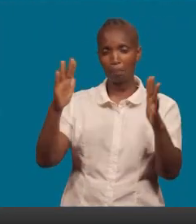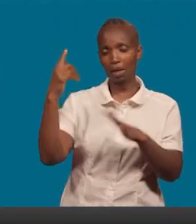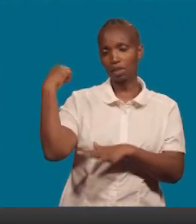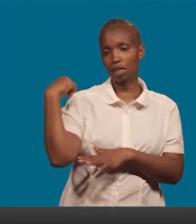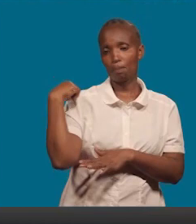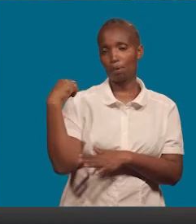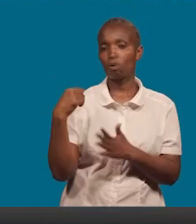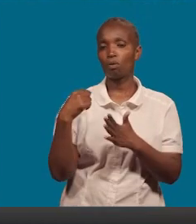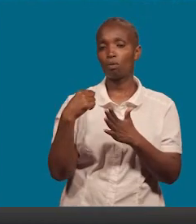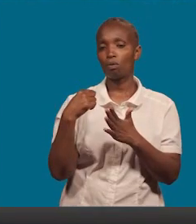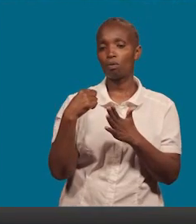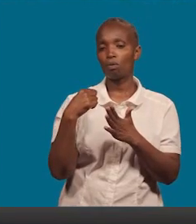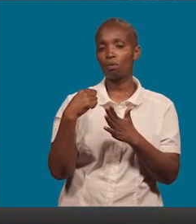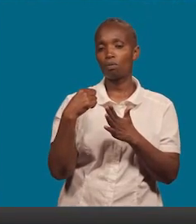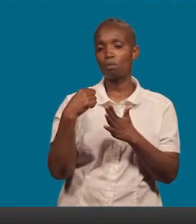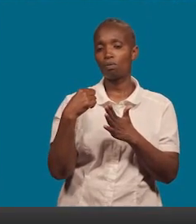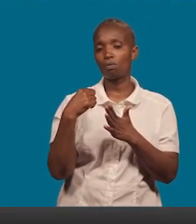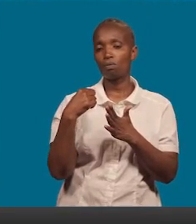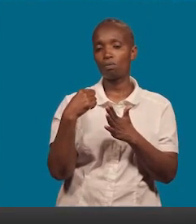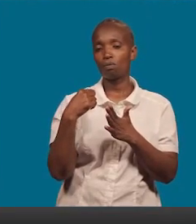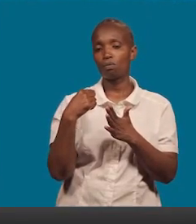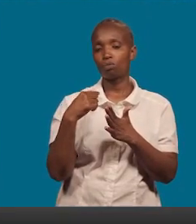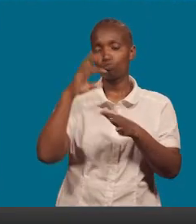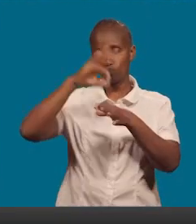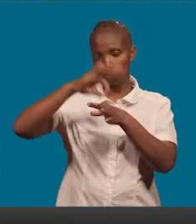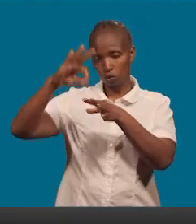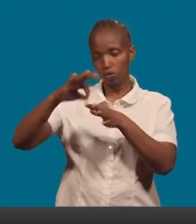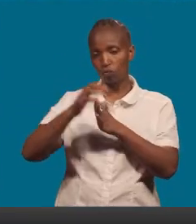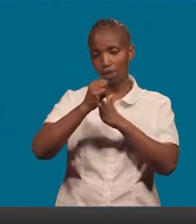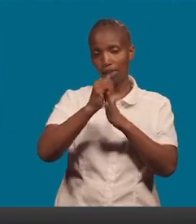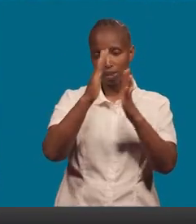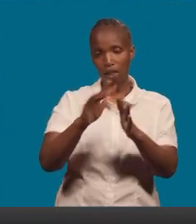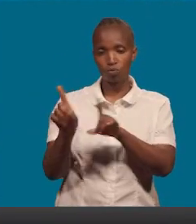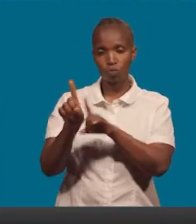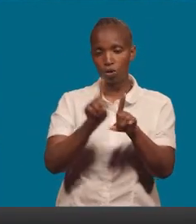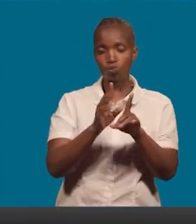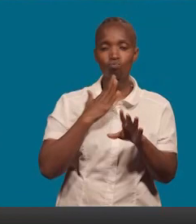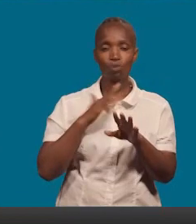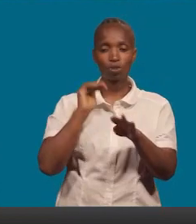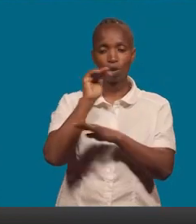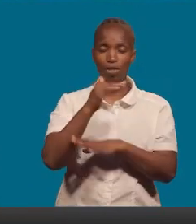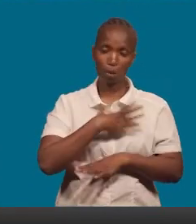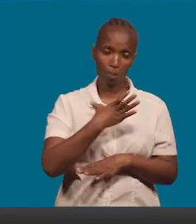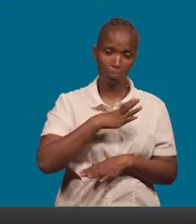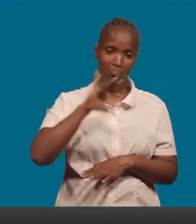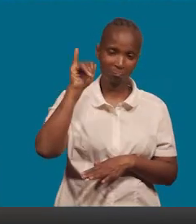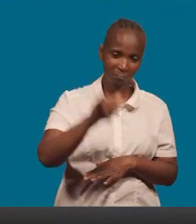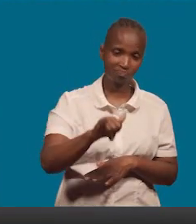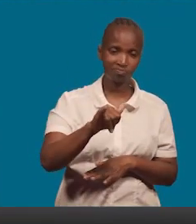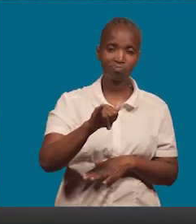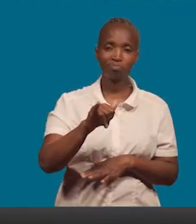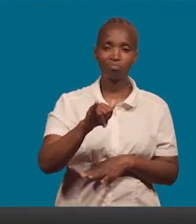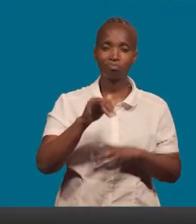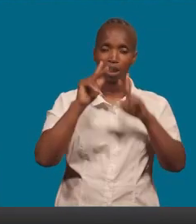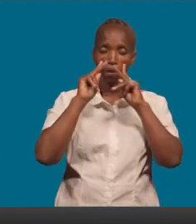we can vote a leader who will take Machakos University to the next level. I will also urge people